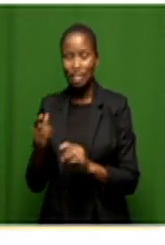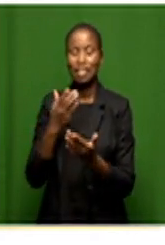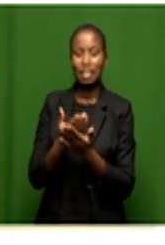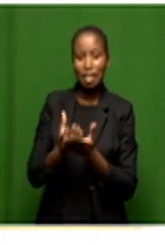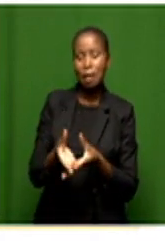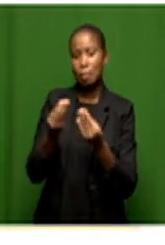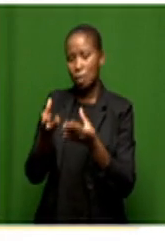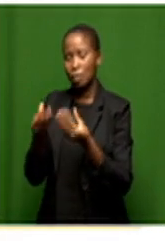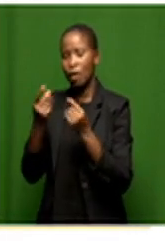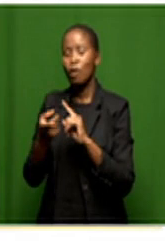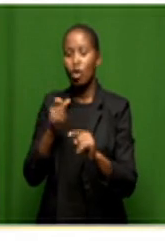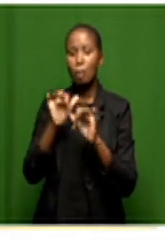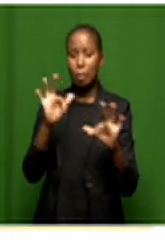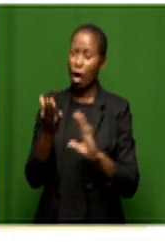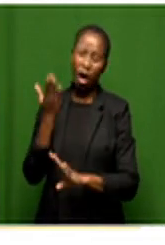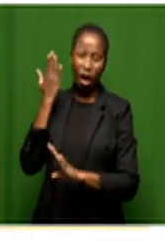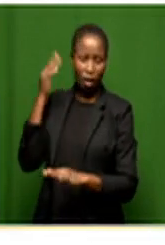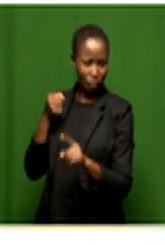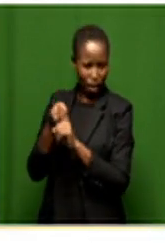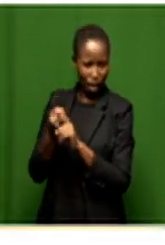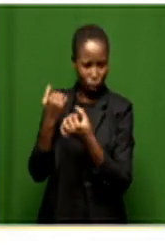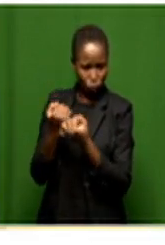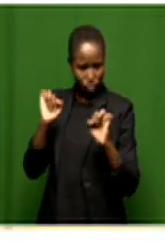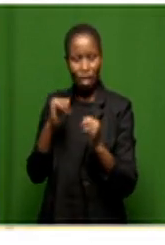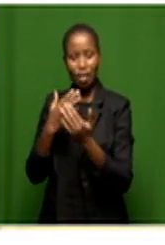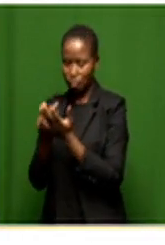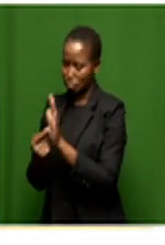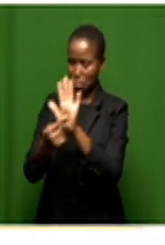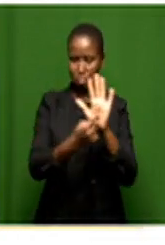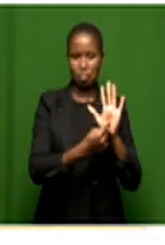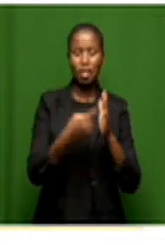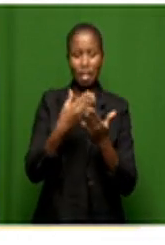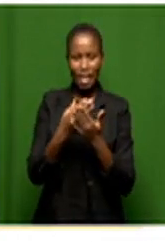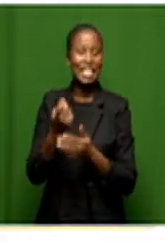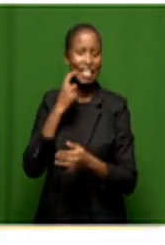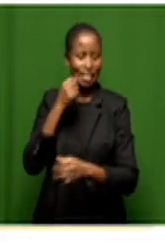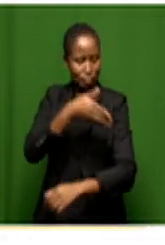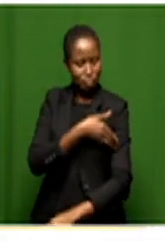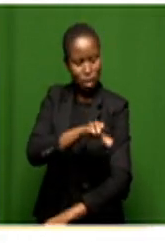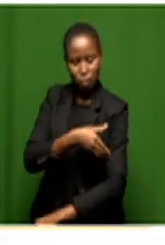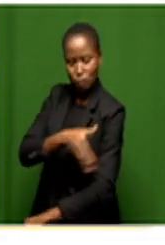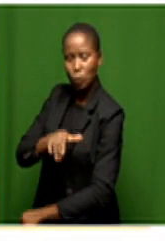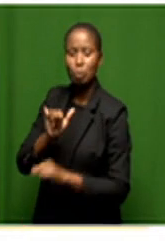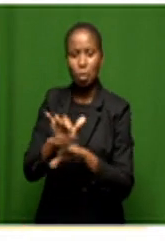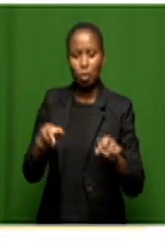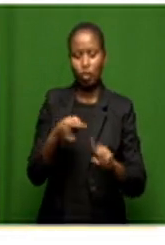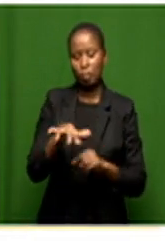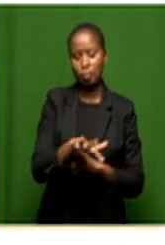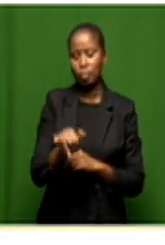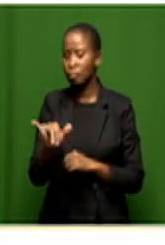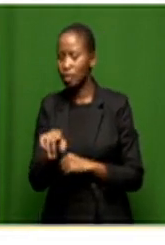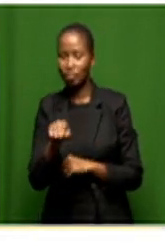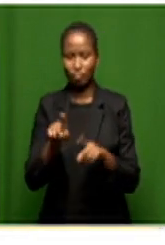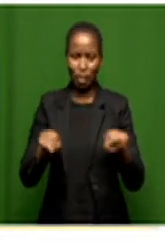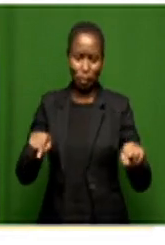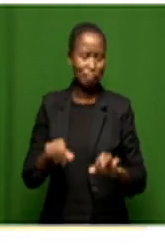around these struggle icons home, so that it can empower the communities around these areas. And